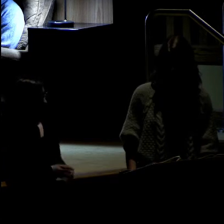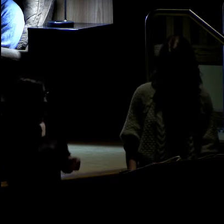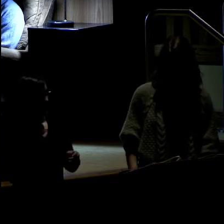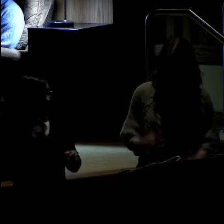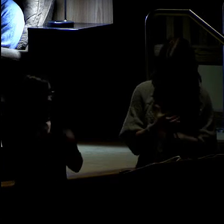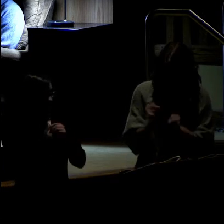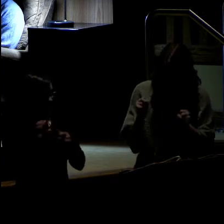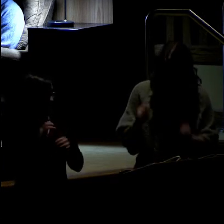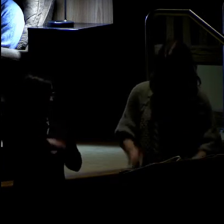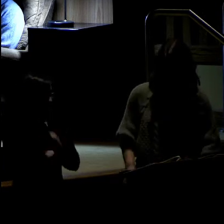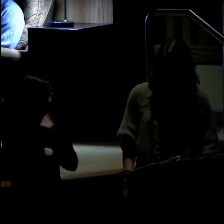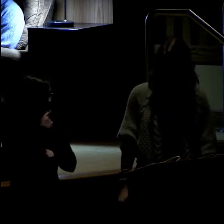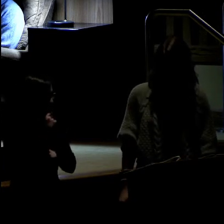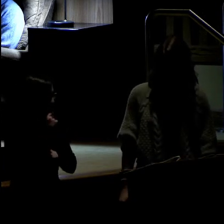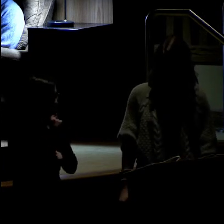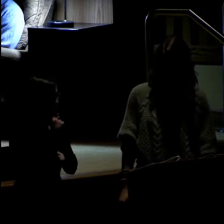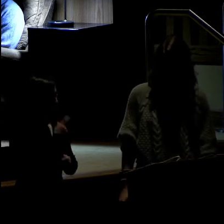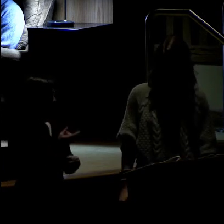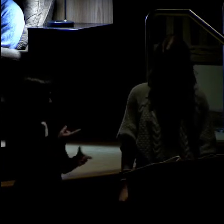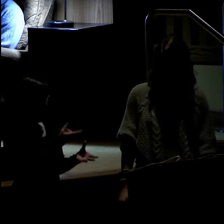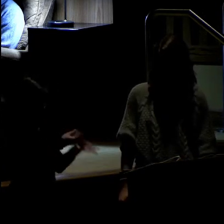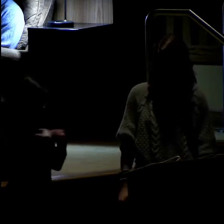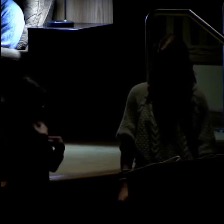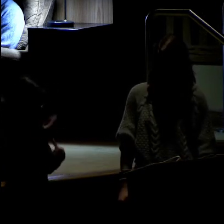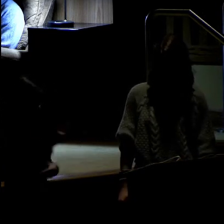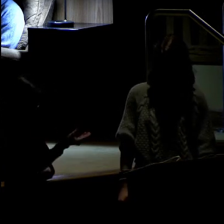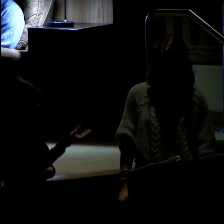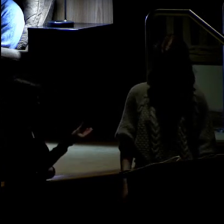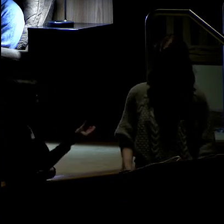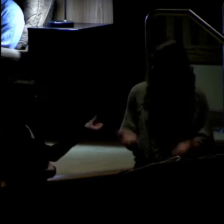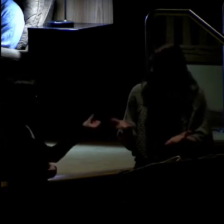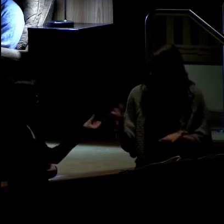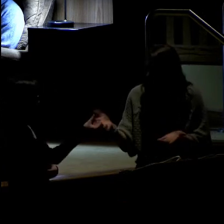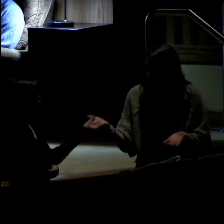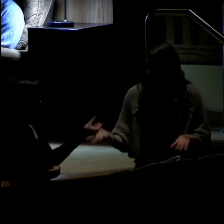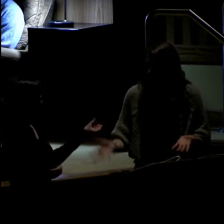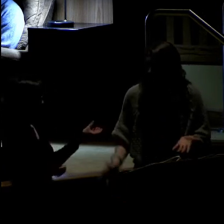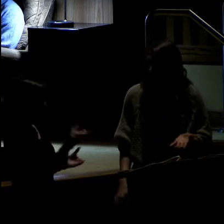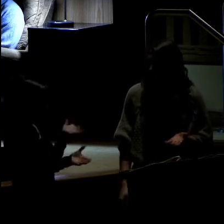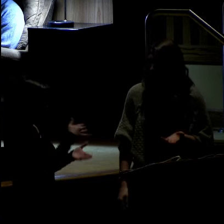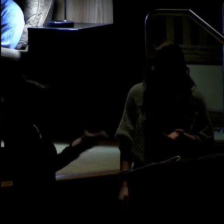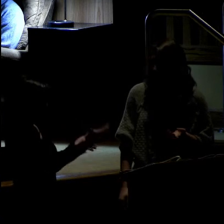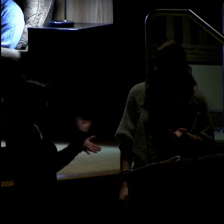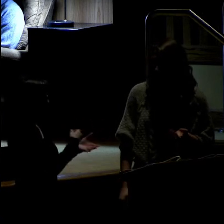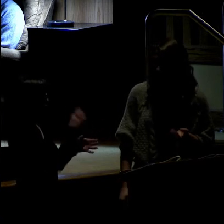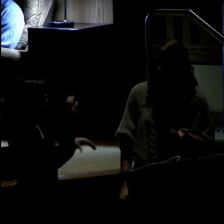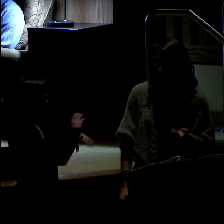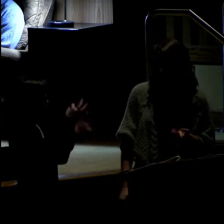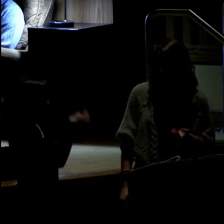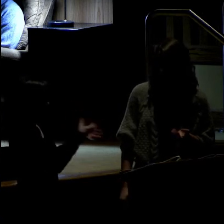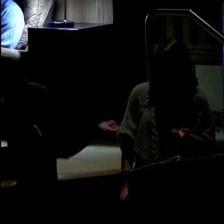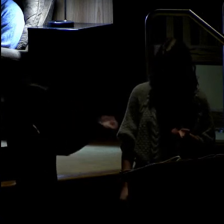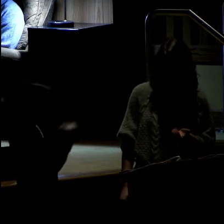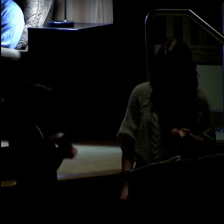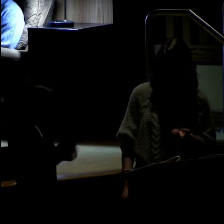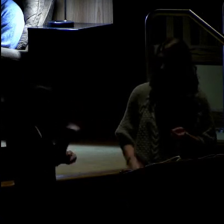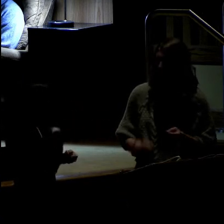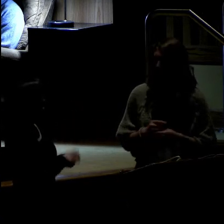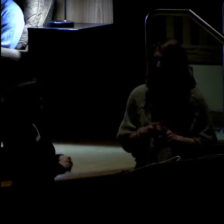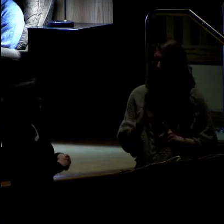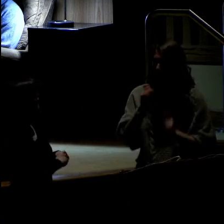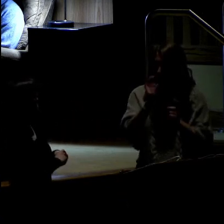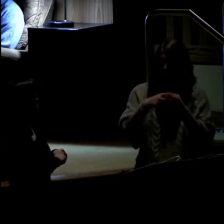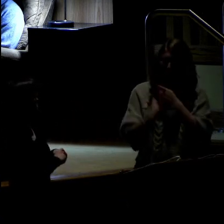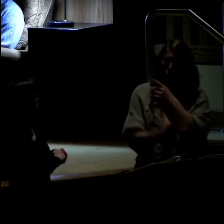saved? He gave me this. What is it? It's the offering, honey. The church decided to give it to us. But it was supposed to go to the poor family.